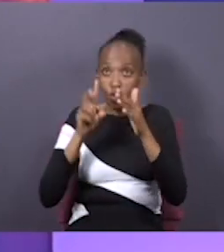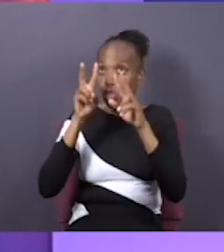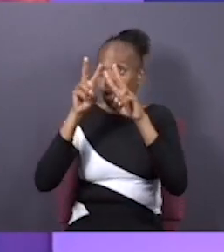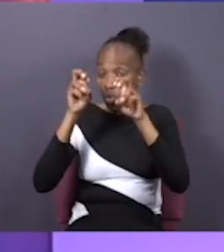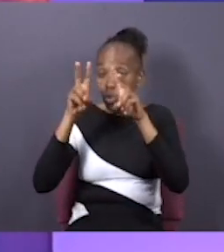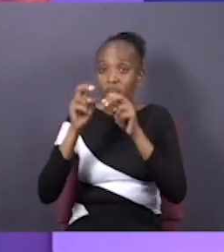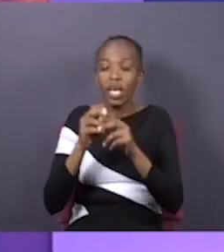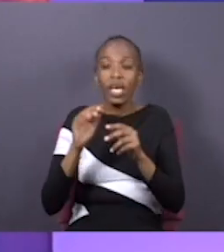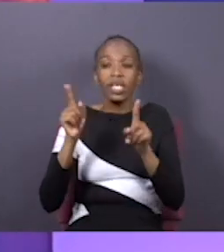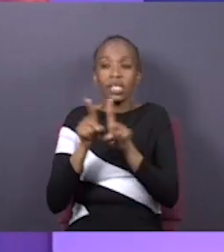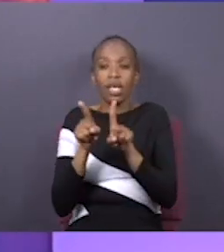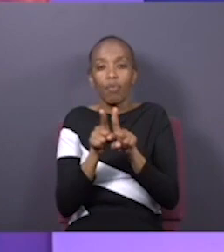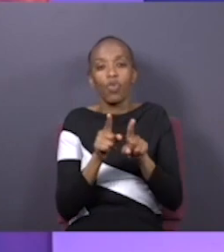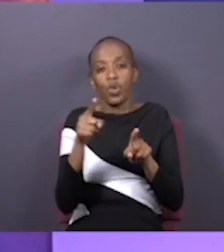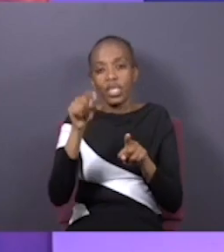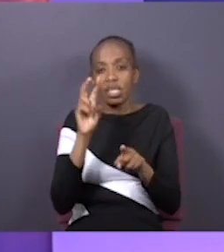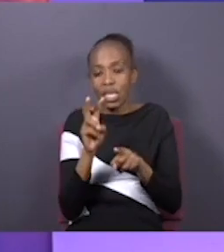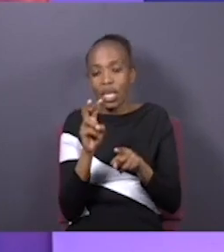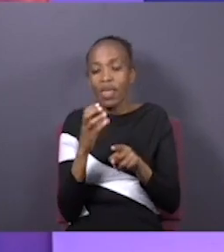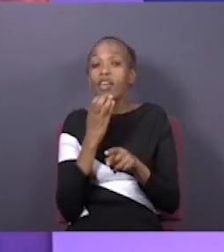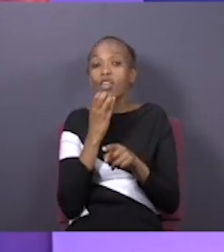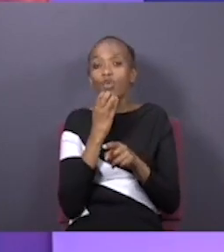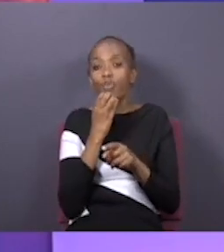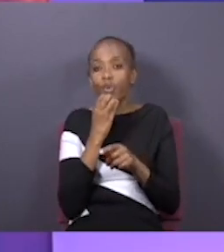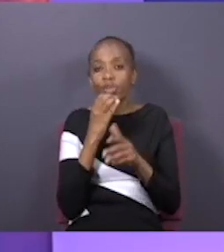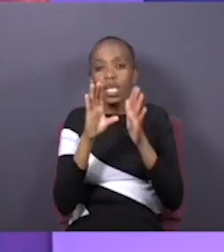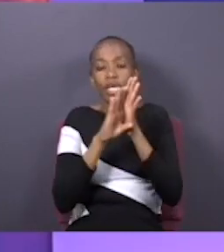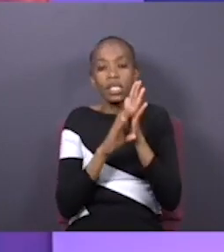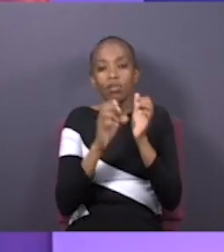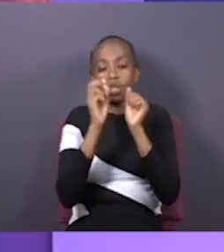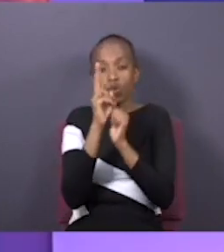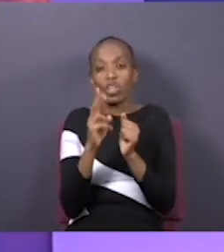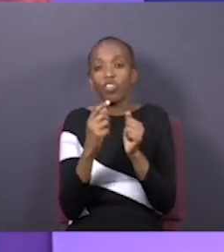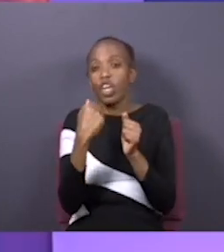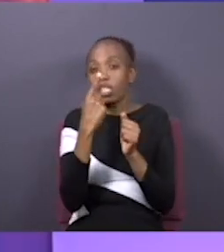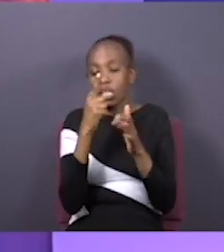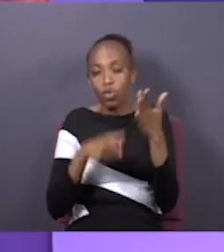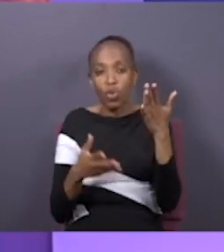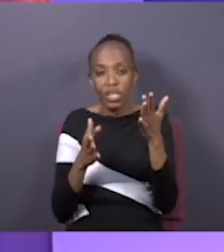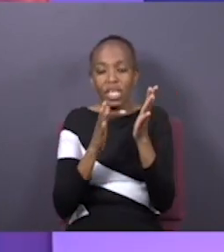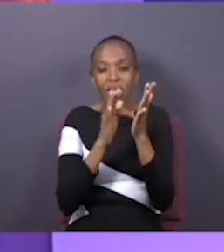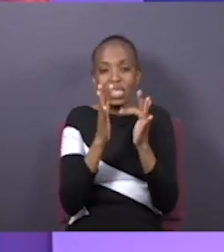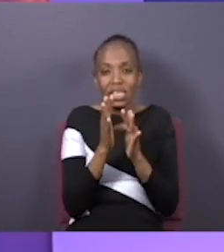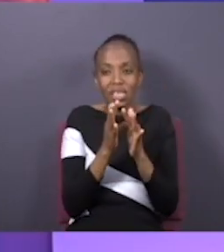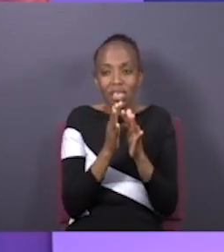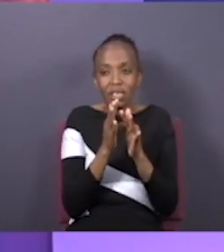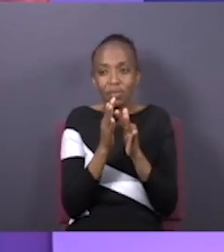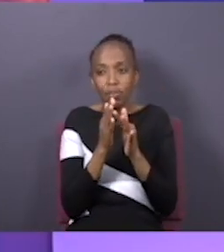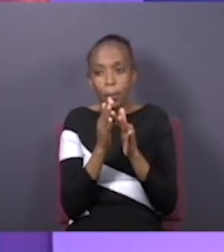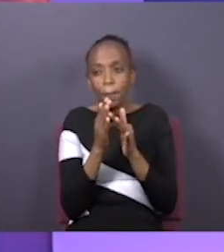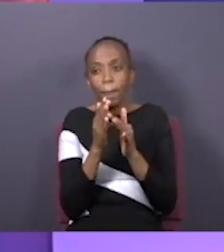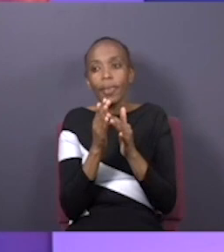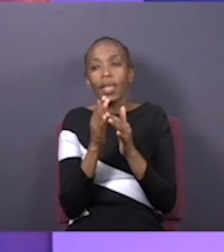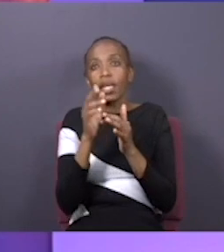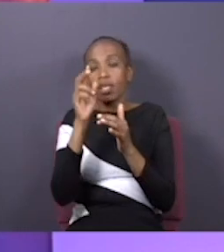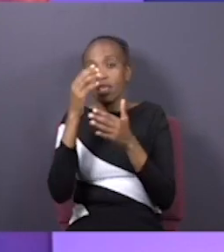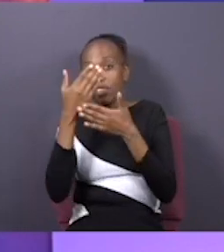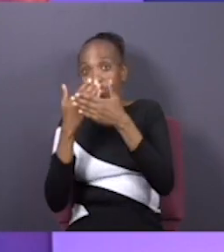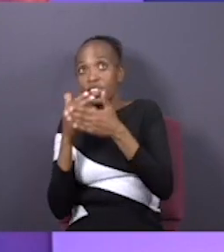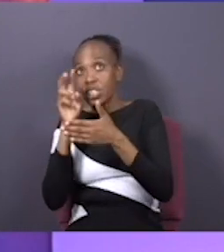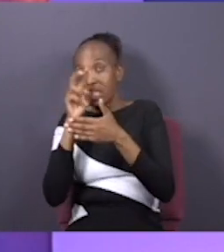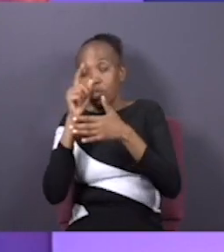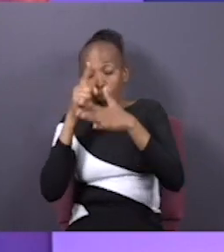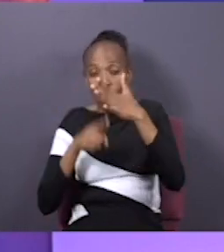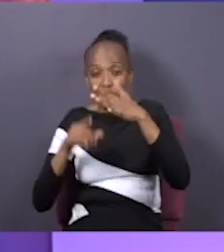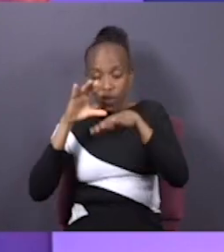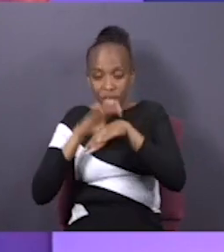for. And we also see in the book of Hebrews chapter 12, we are told that Jesus, foreseeing what he